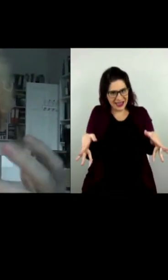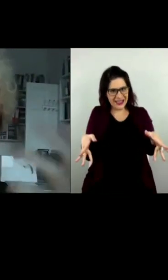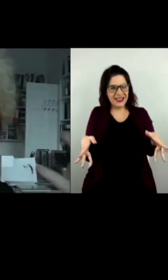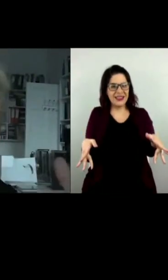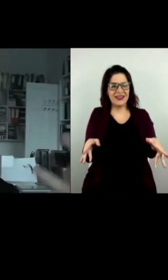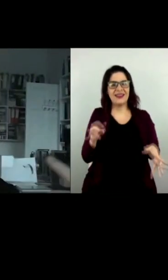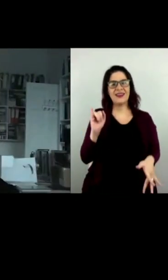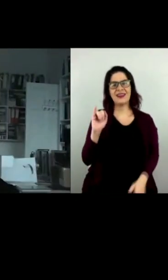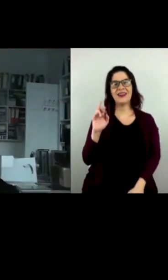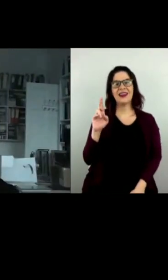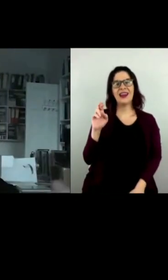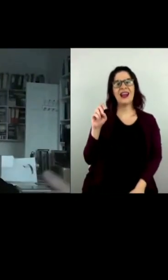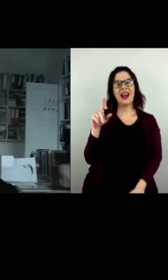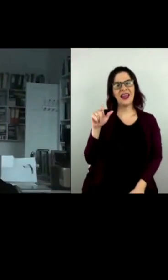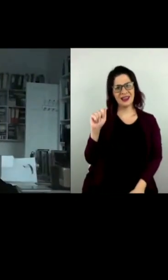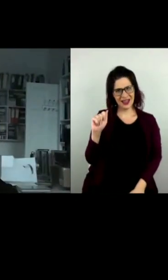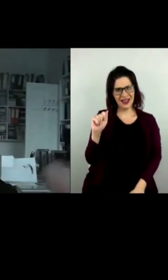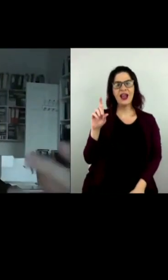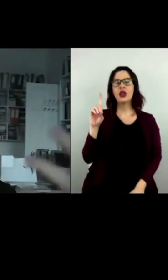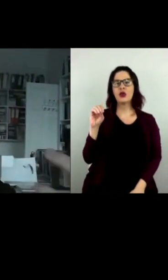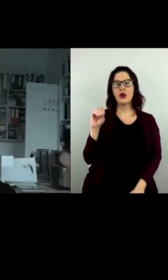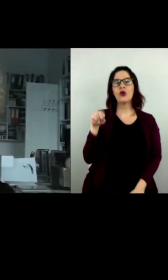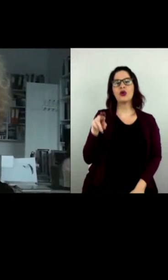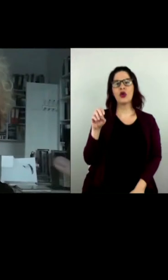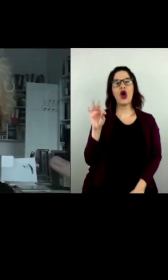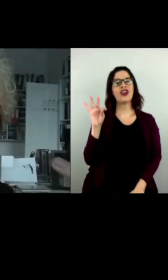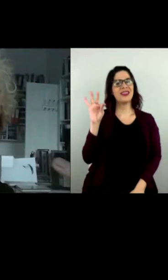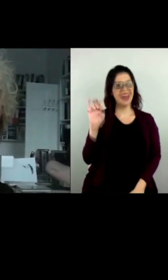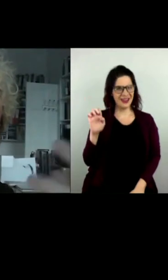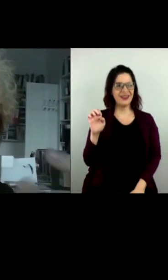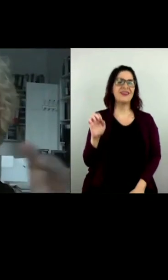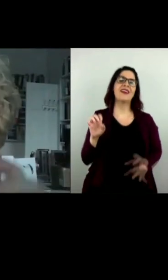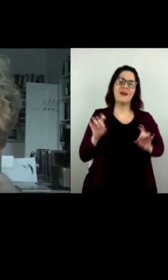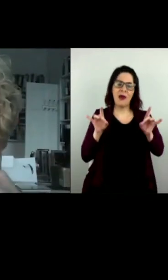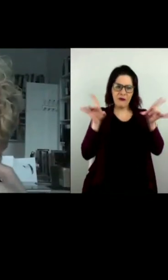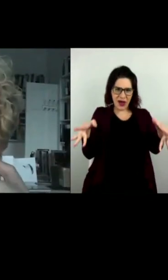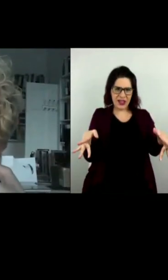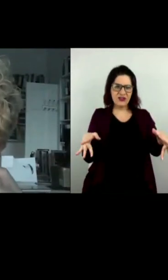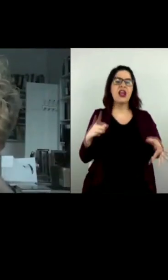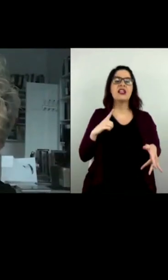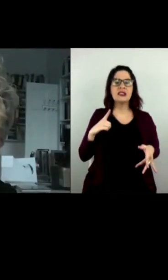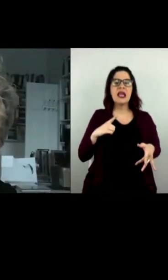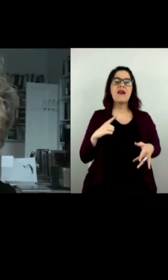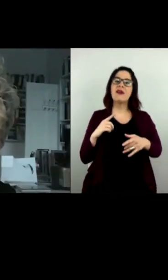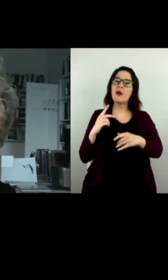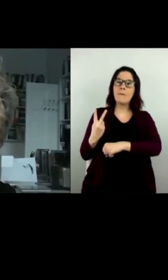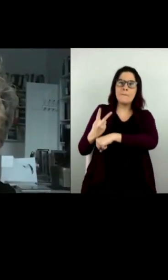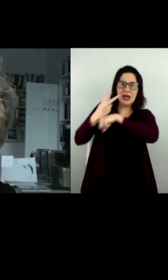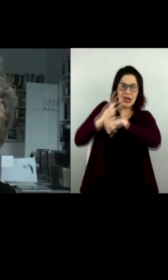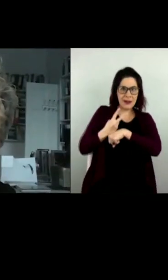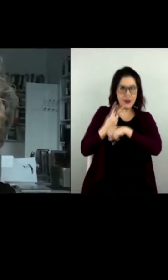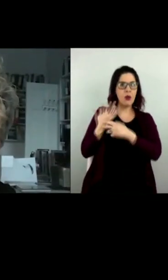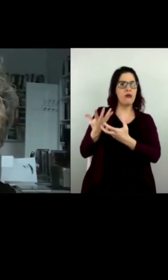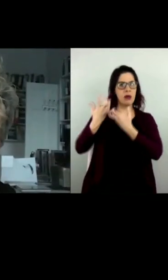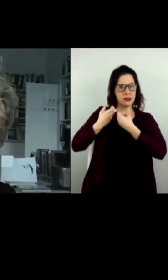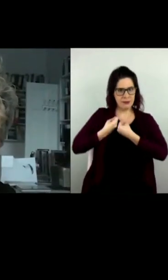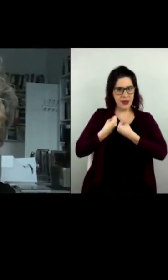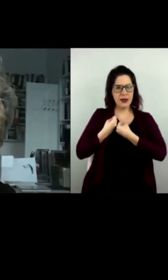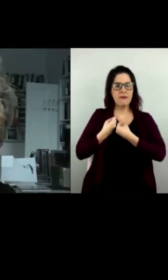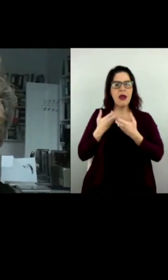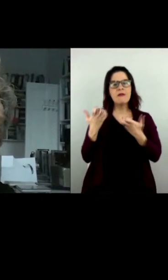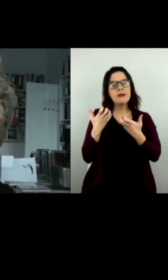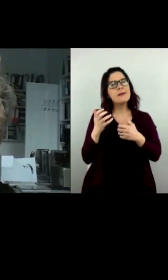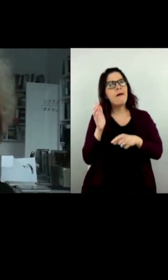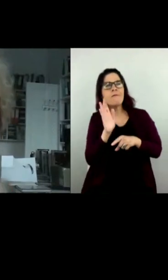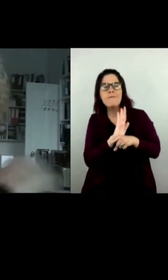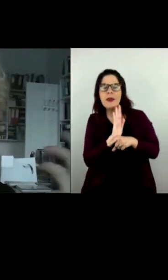and, you know, we had a war there, a low temperature war. Then I wanted to make a film about